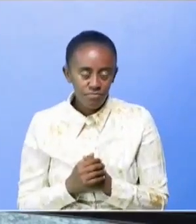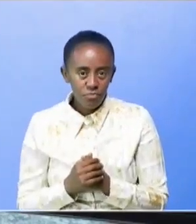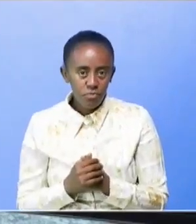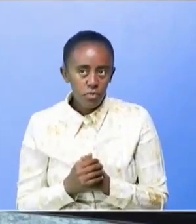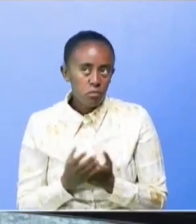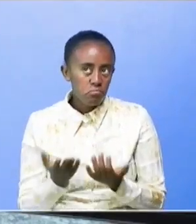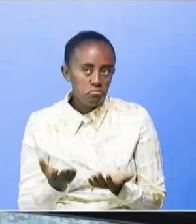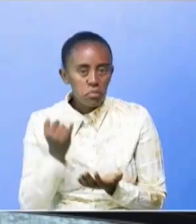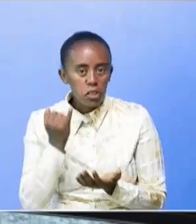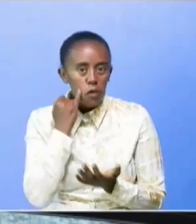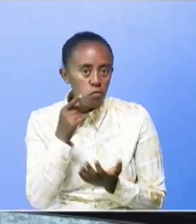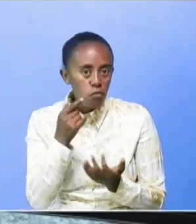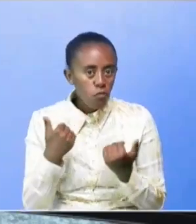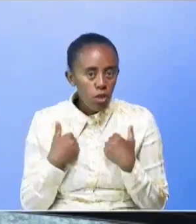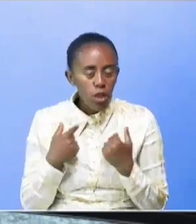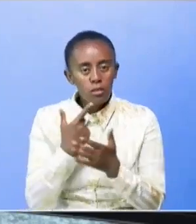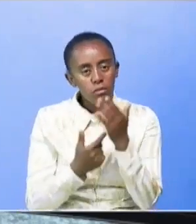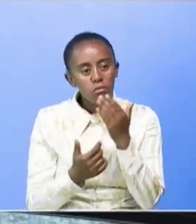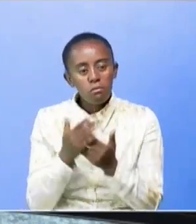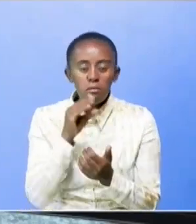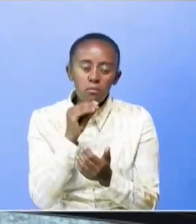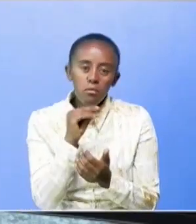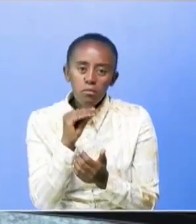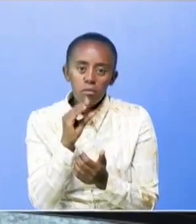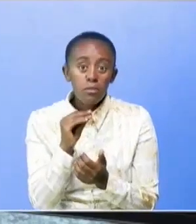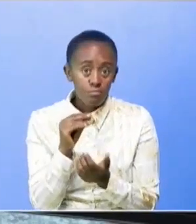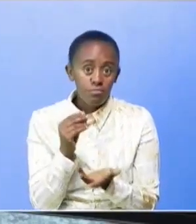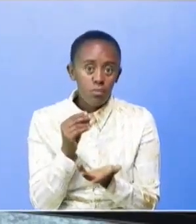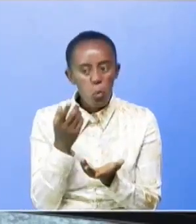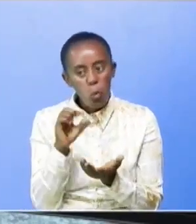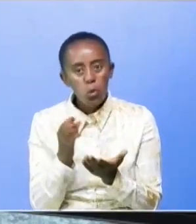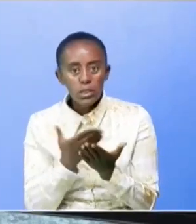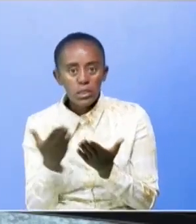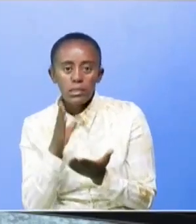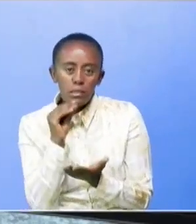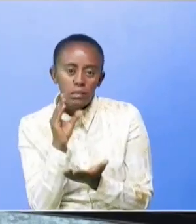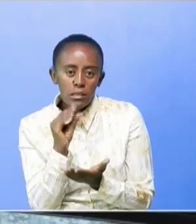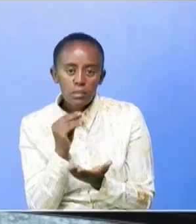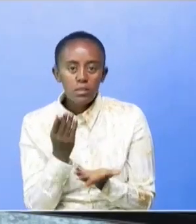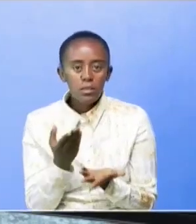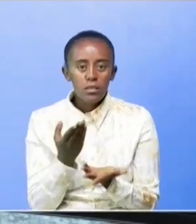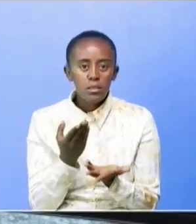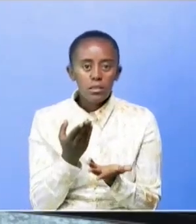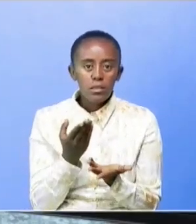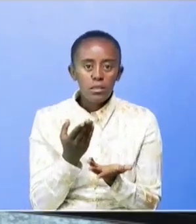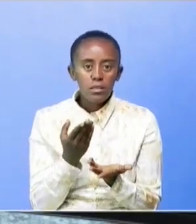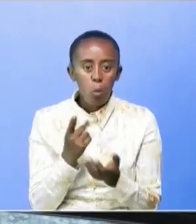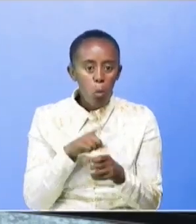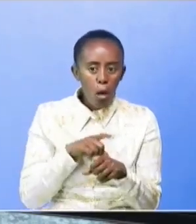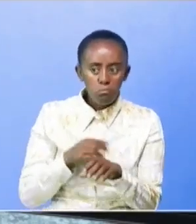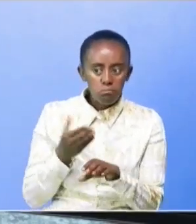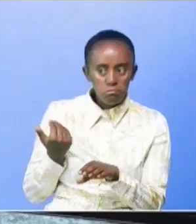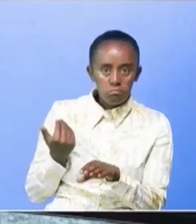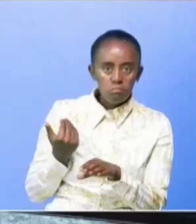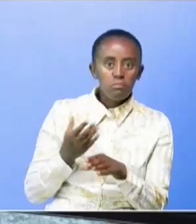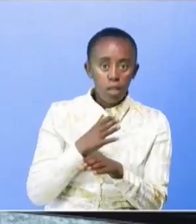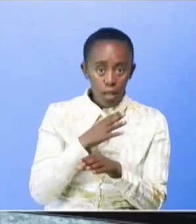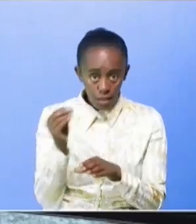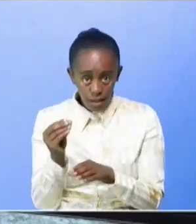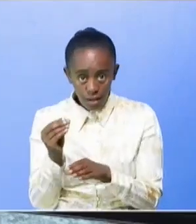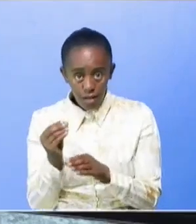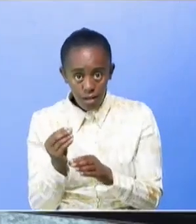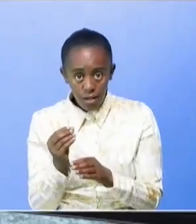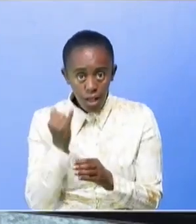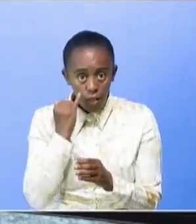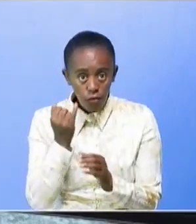you have been talking about people or things for quite a while, and then if